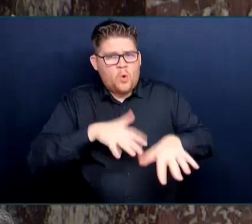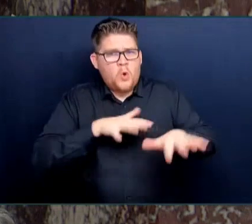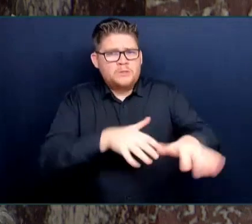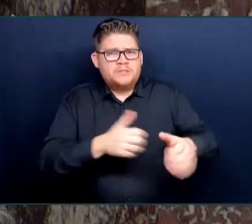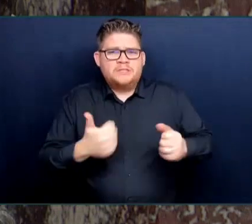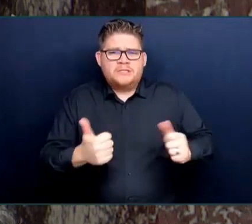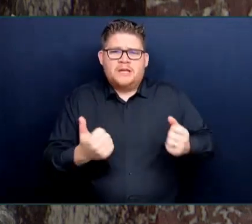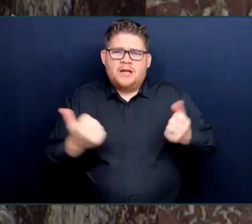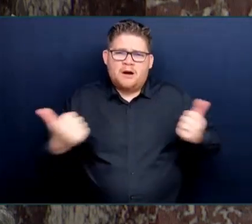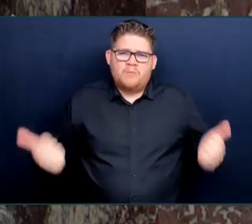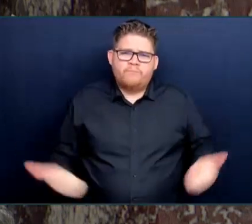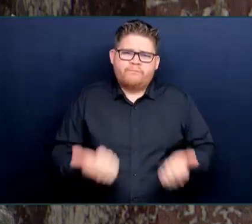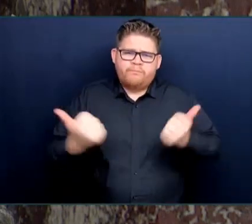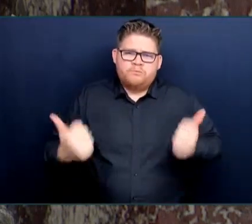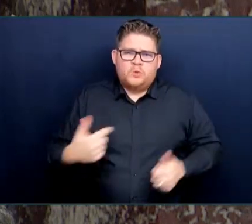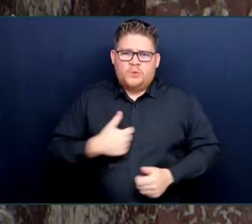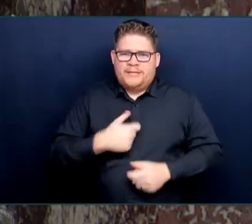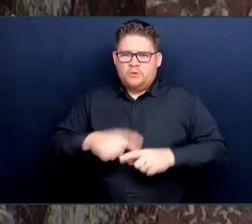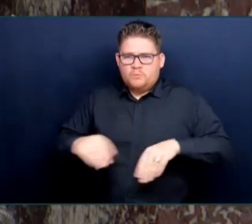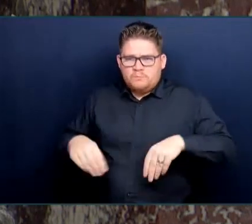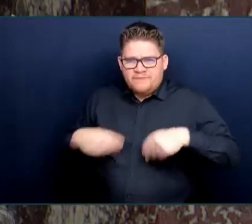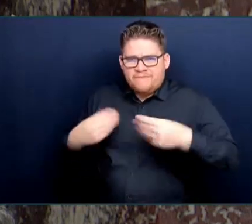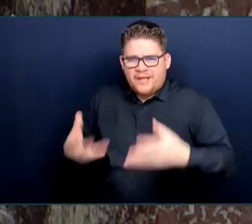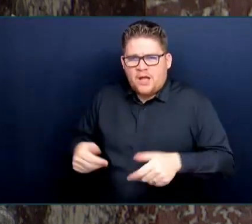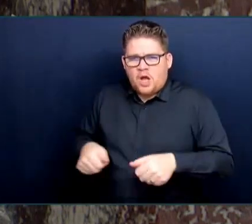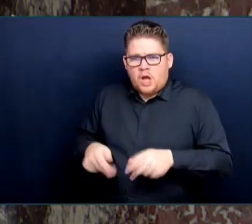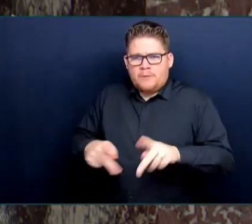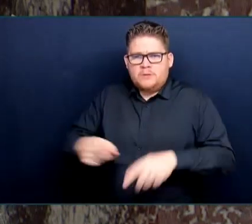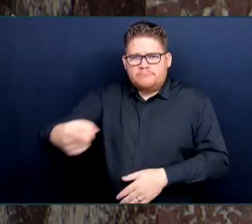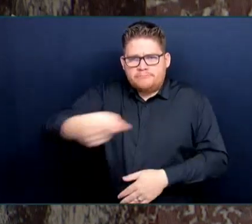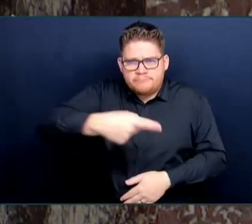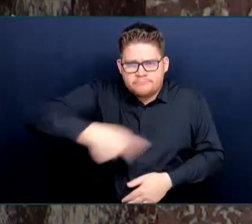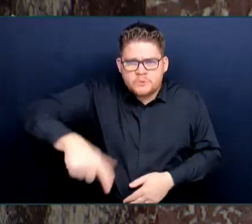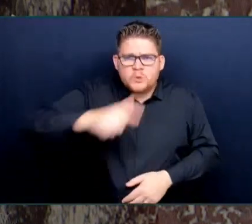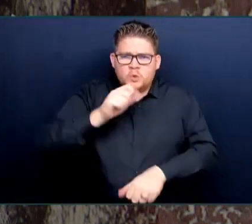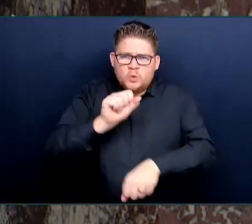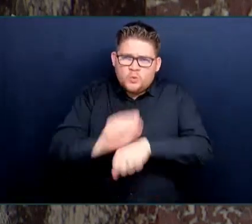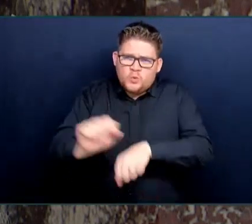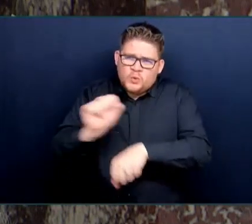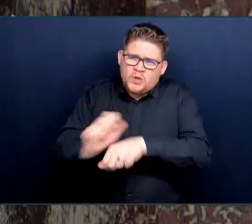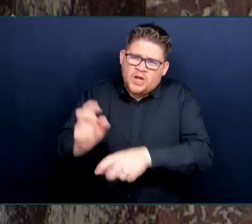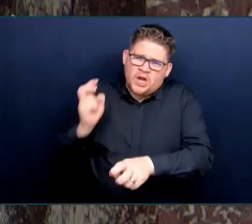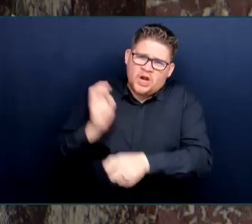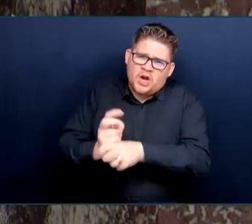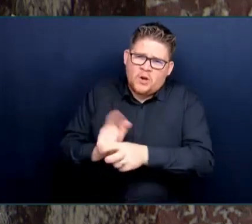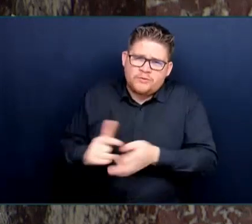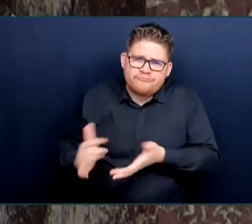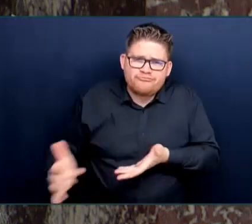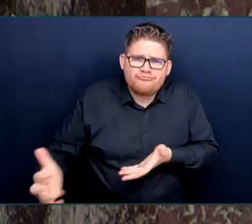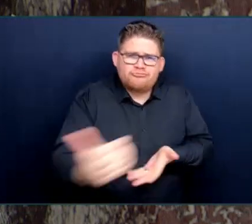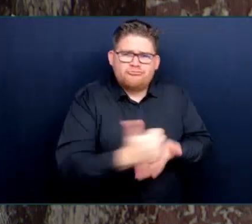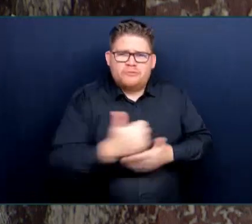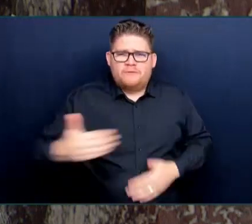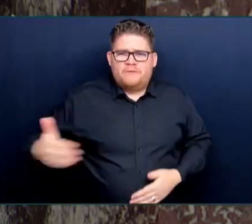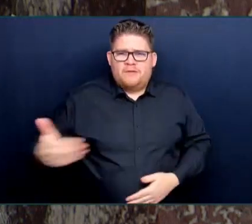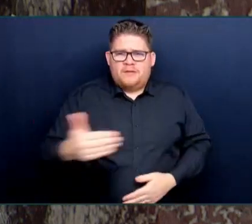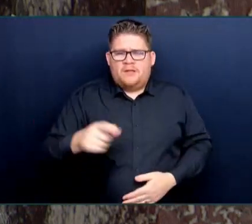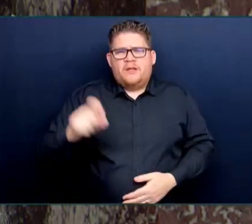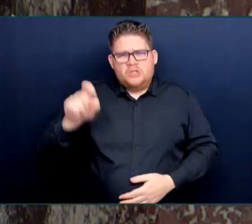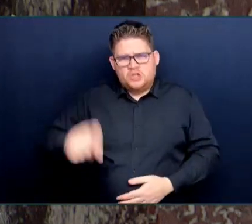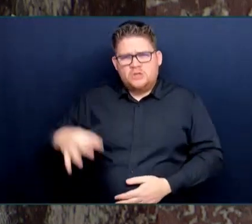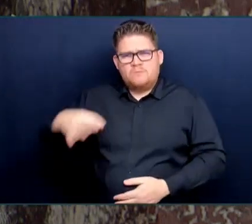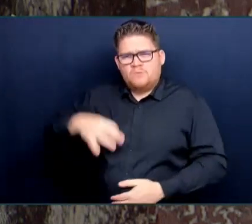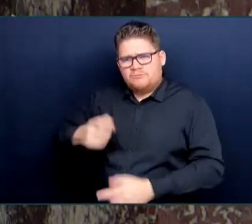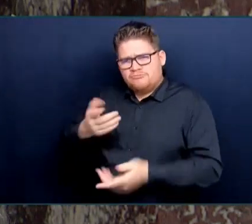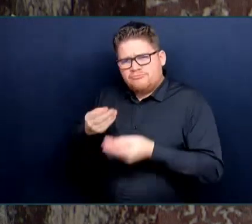communities benefit from their work. The same goes for the forests and the people and communities they support. For too